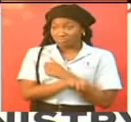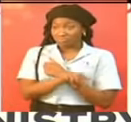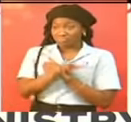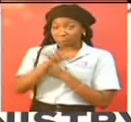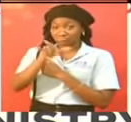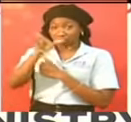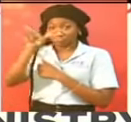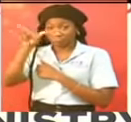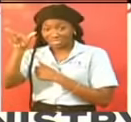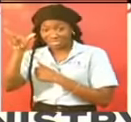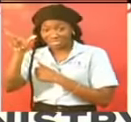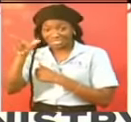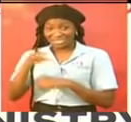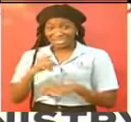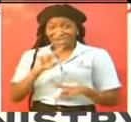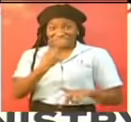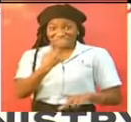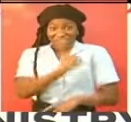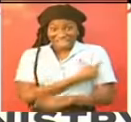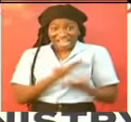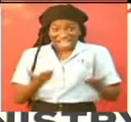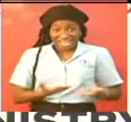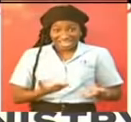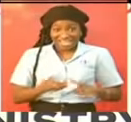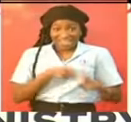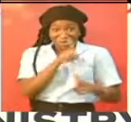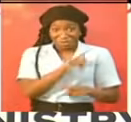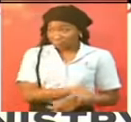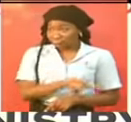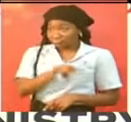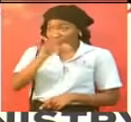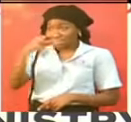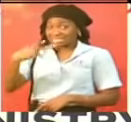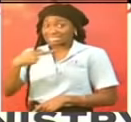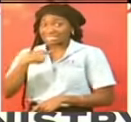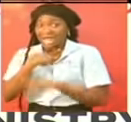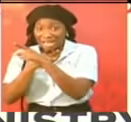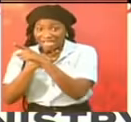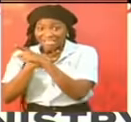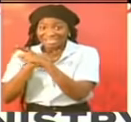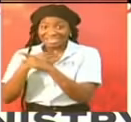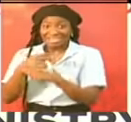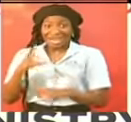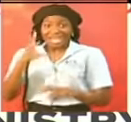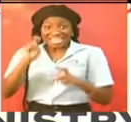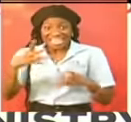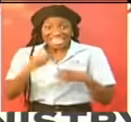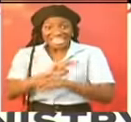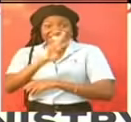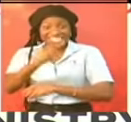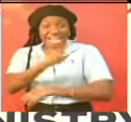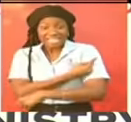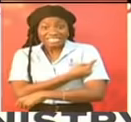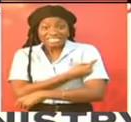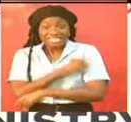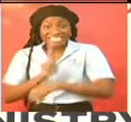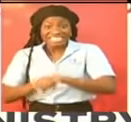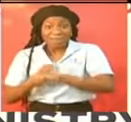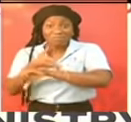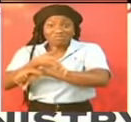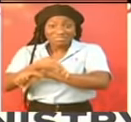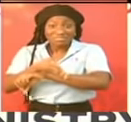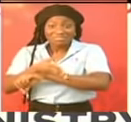destination. However, if it is that you have to travel, we prefer or we recommend that you make your arrangements for